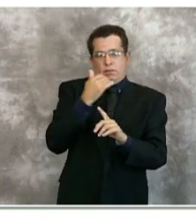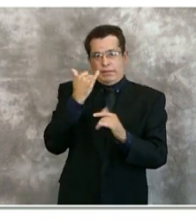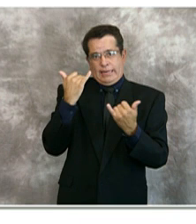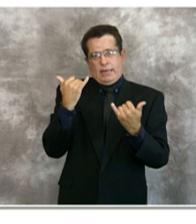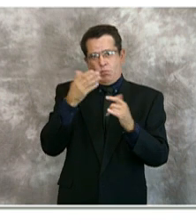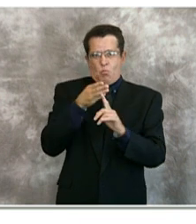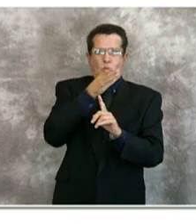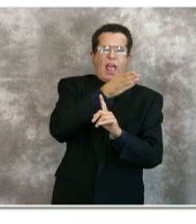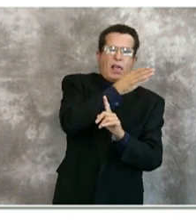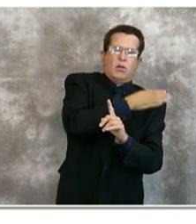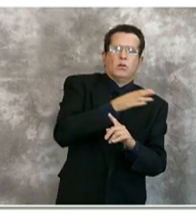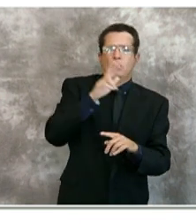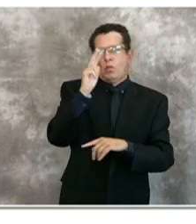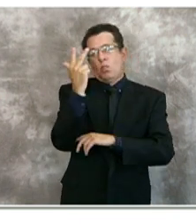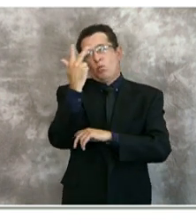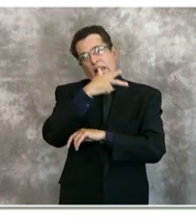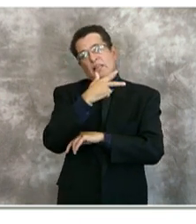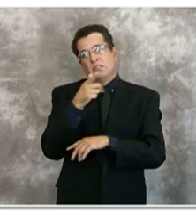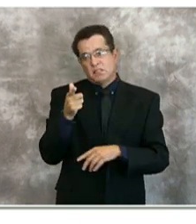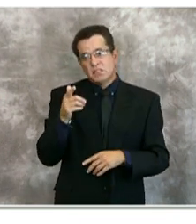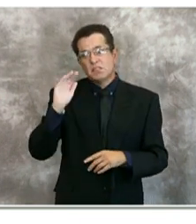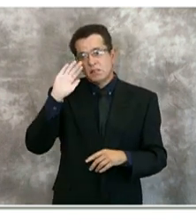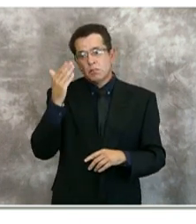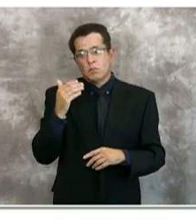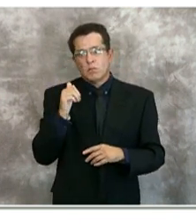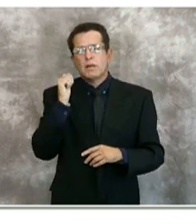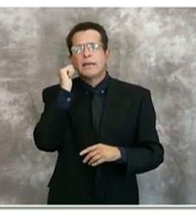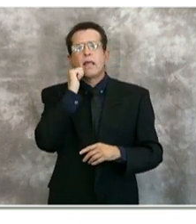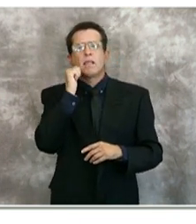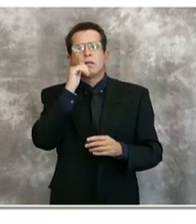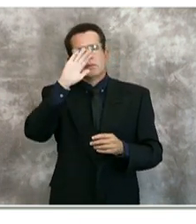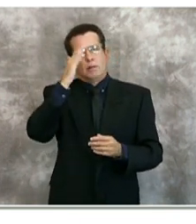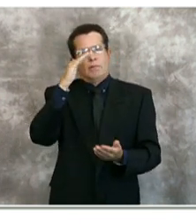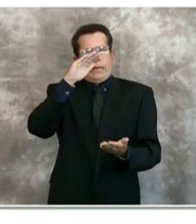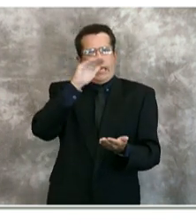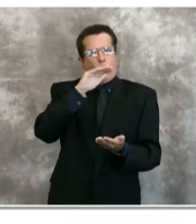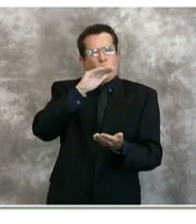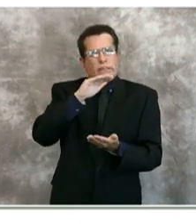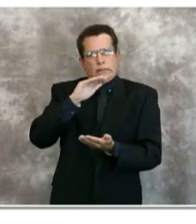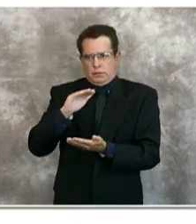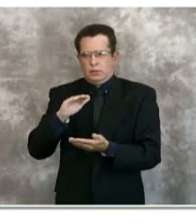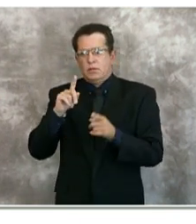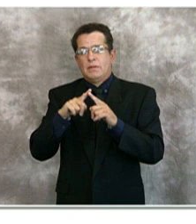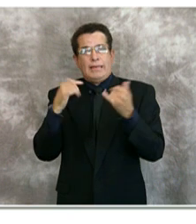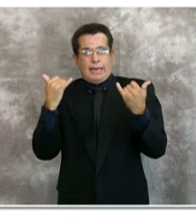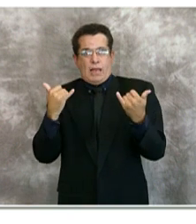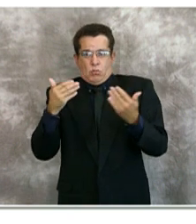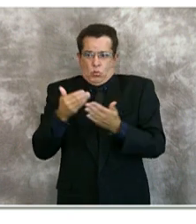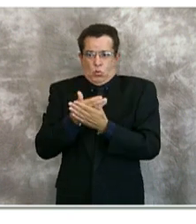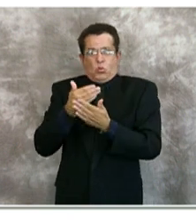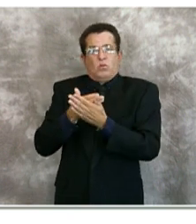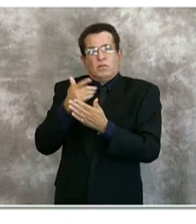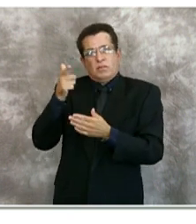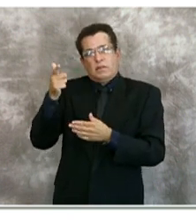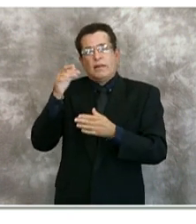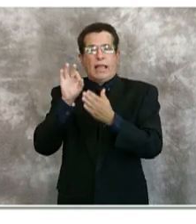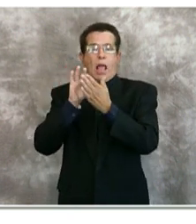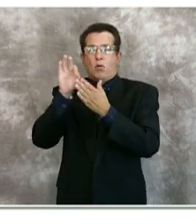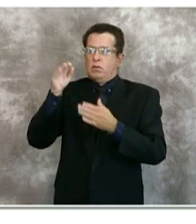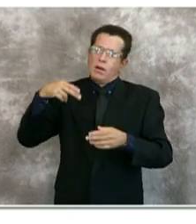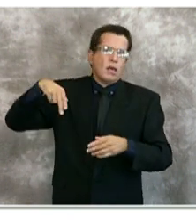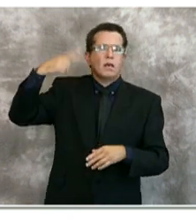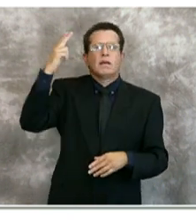showing encouragement of a daily decrease, but today's new case count